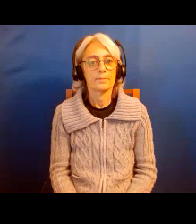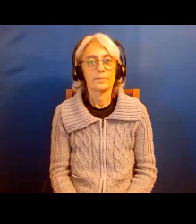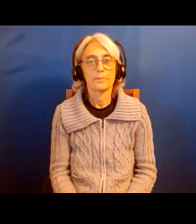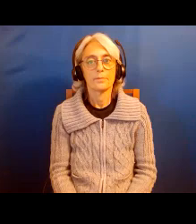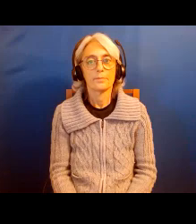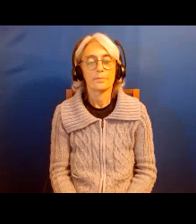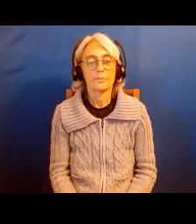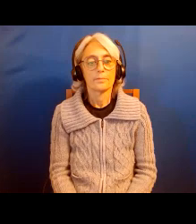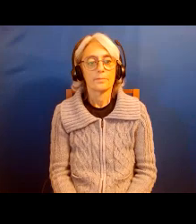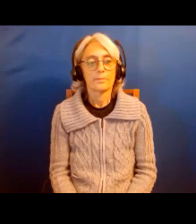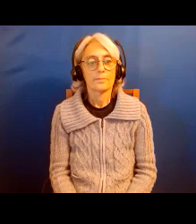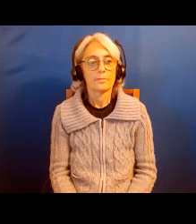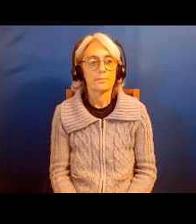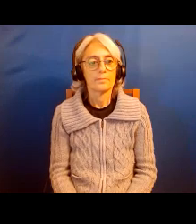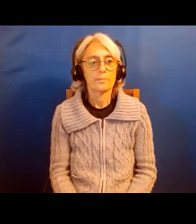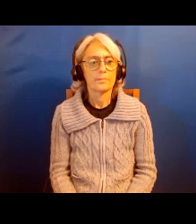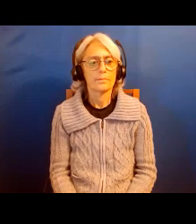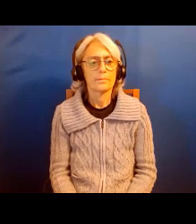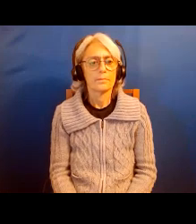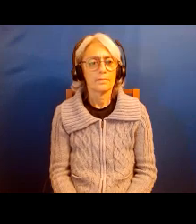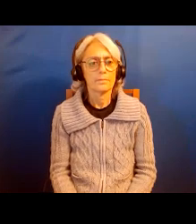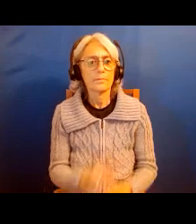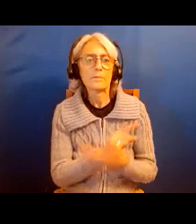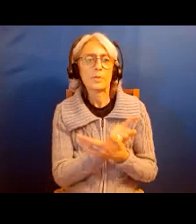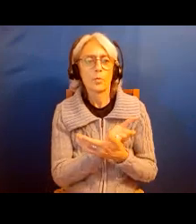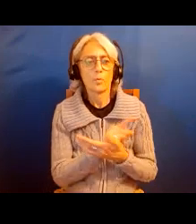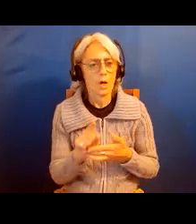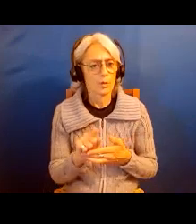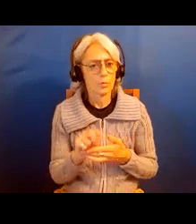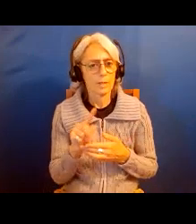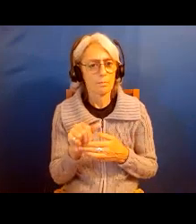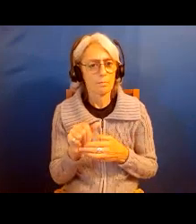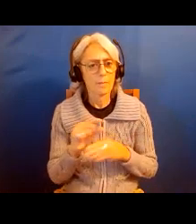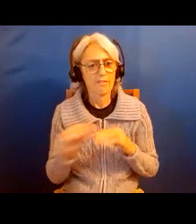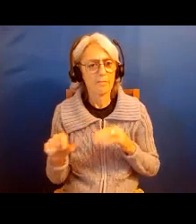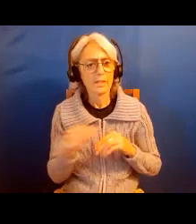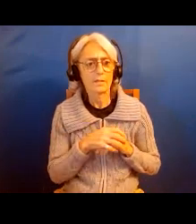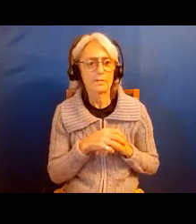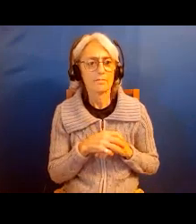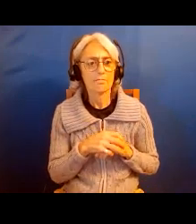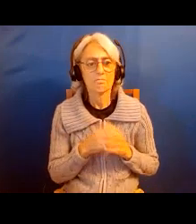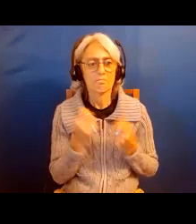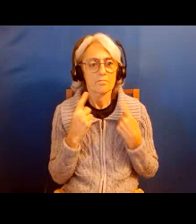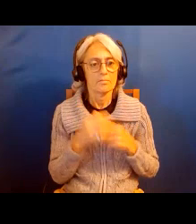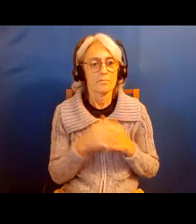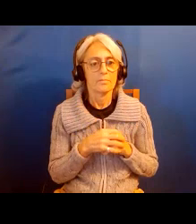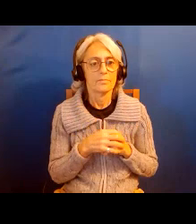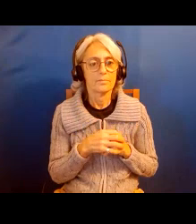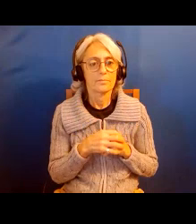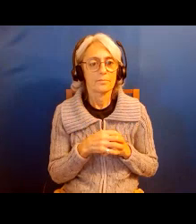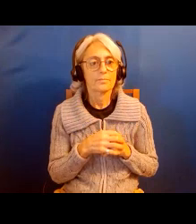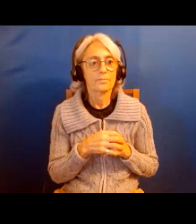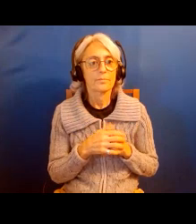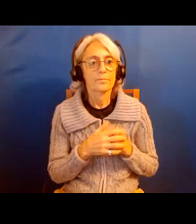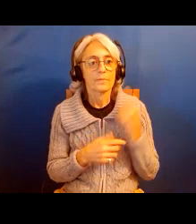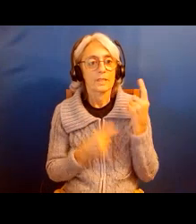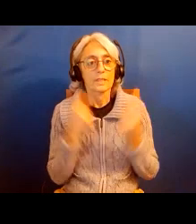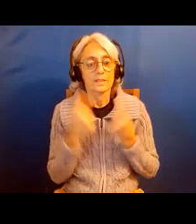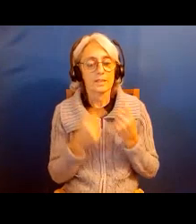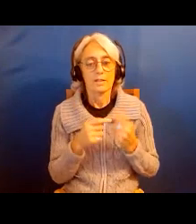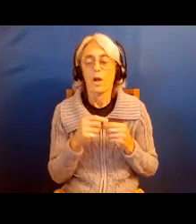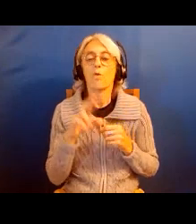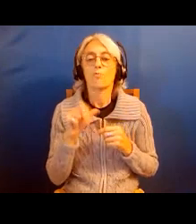Runway pavement remains the most important category for a project, but consideration of the condition of the existing